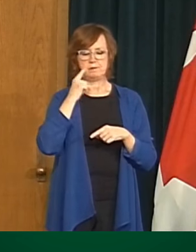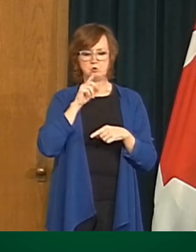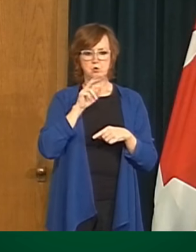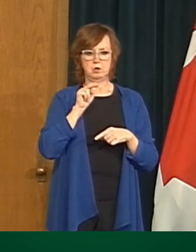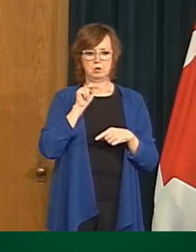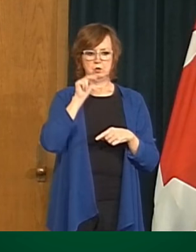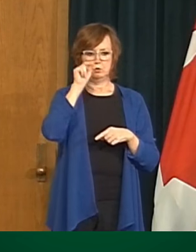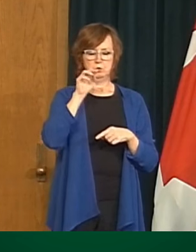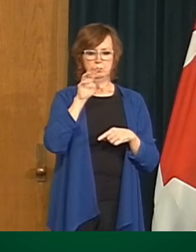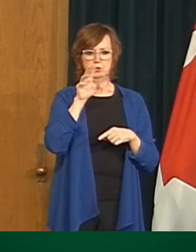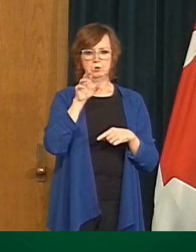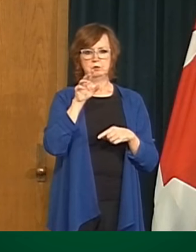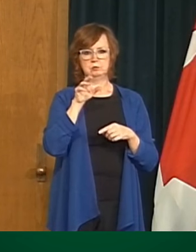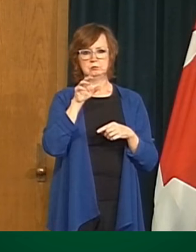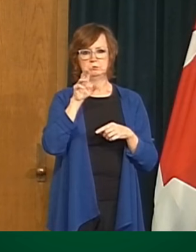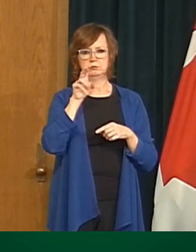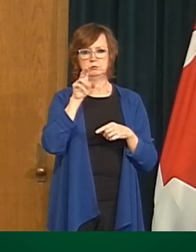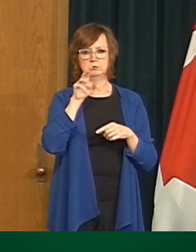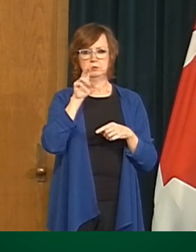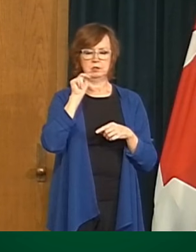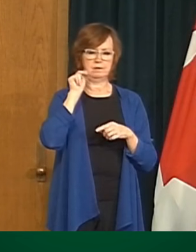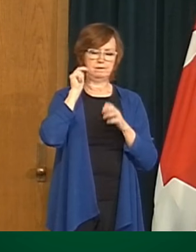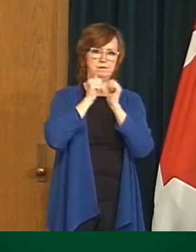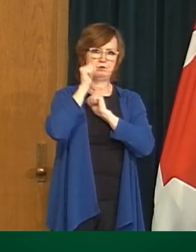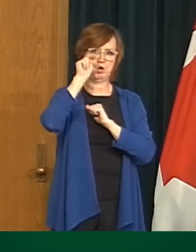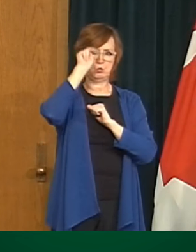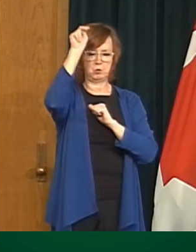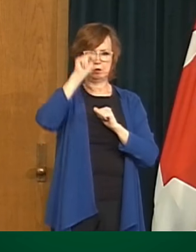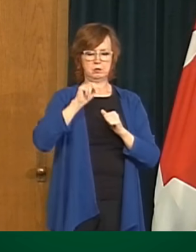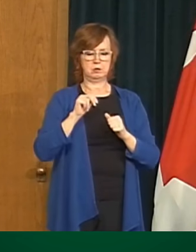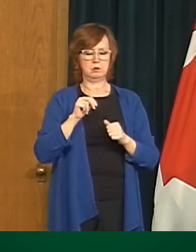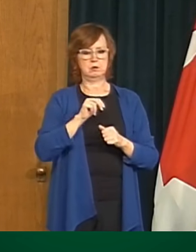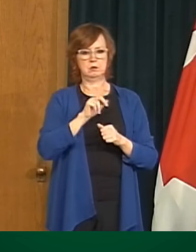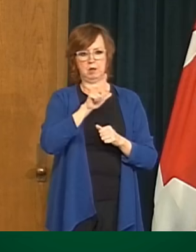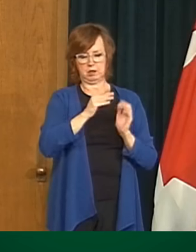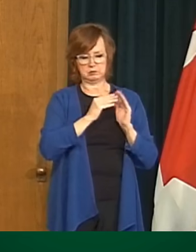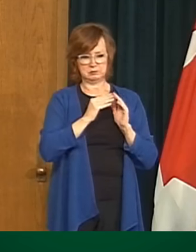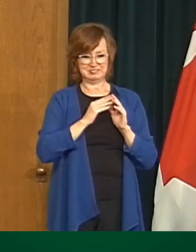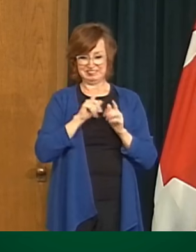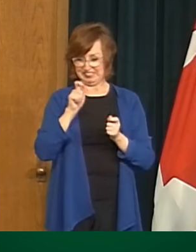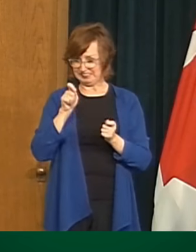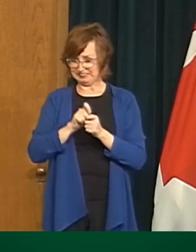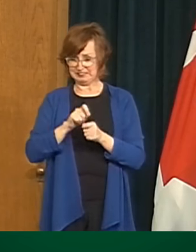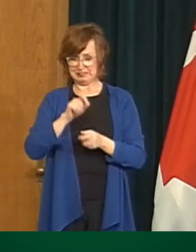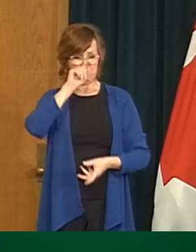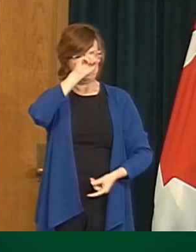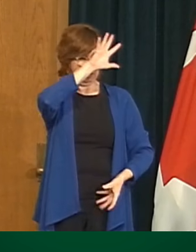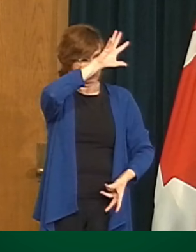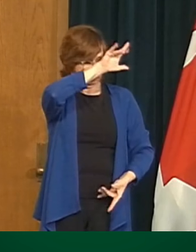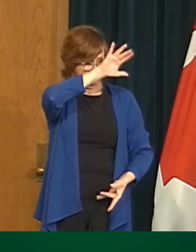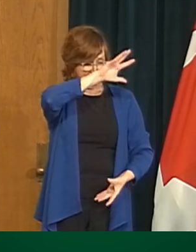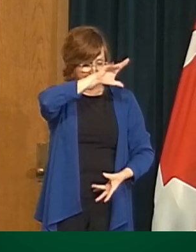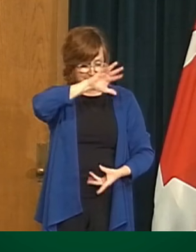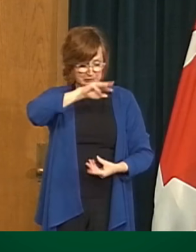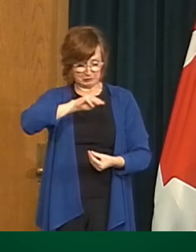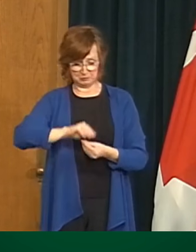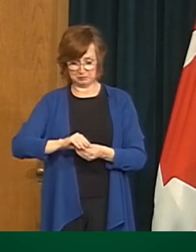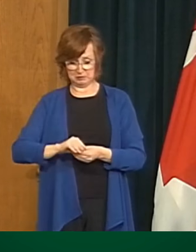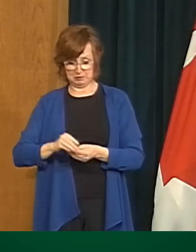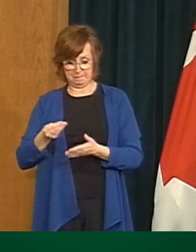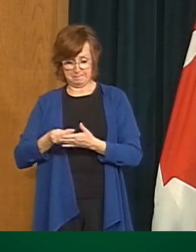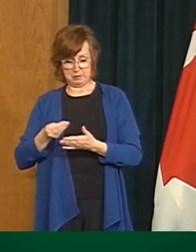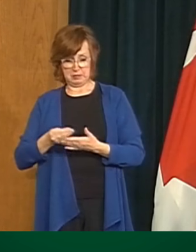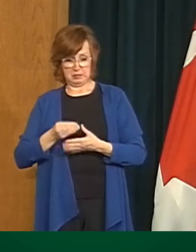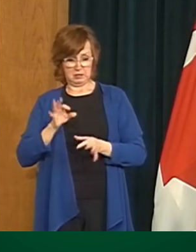the community of Loche. So I don't know what the number of provincial investment will be as we find our way through this collaboratively with our